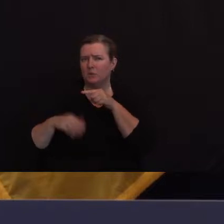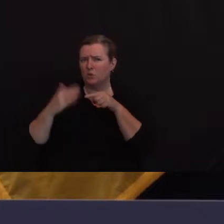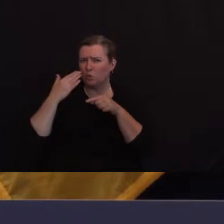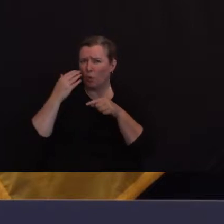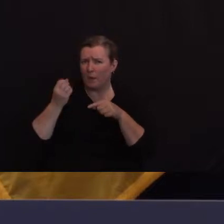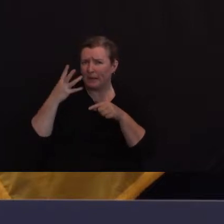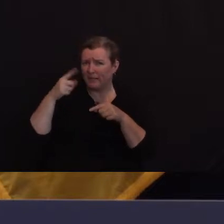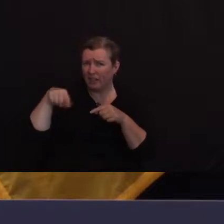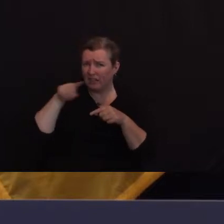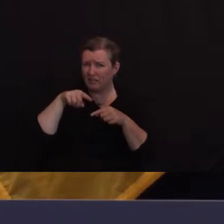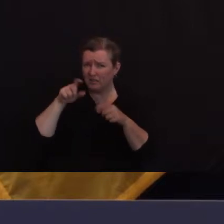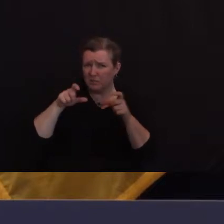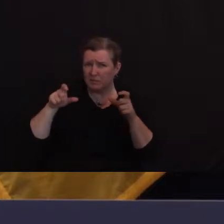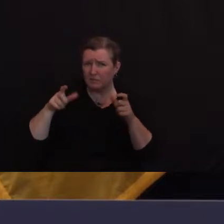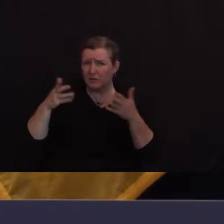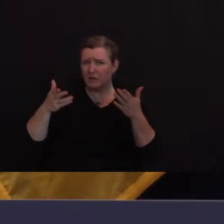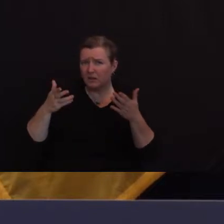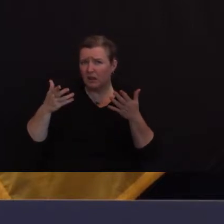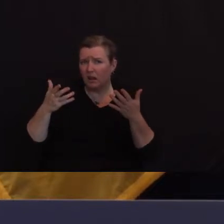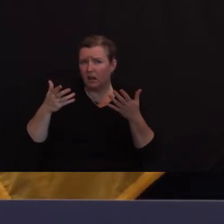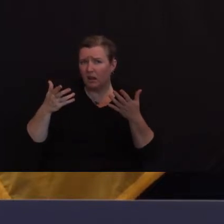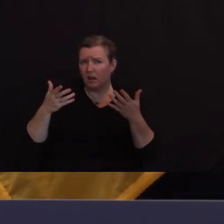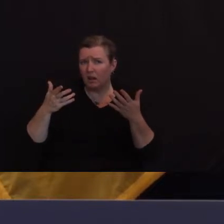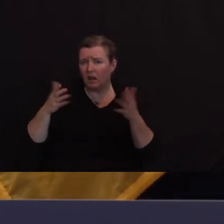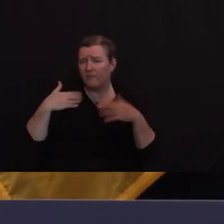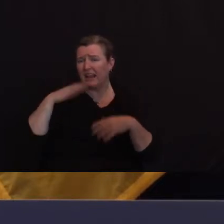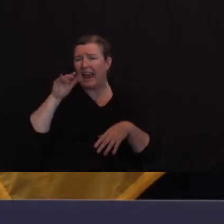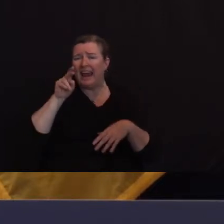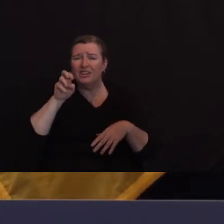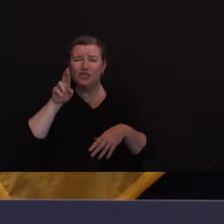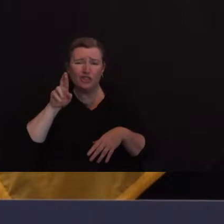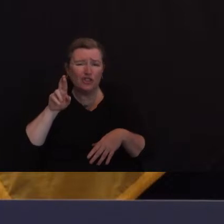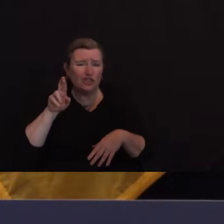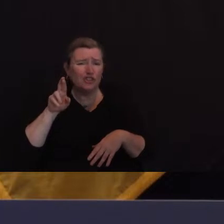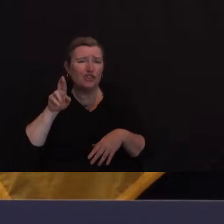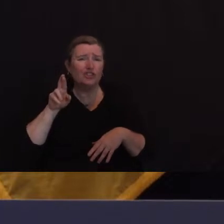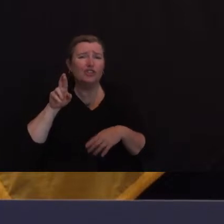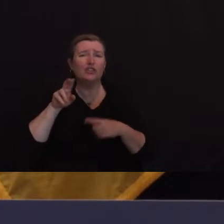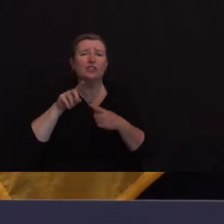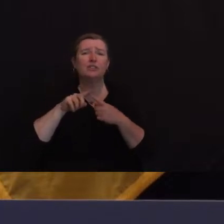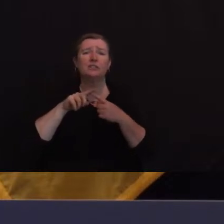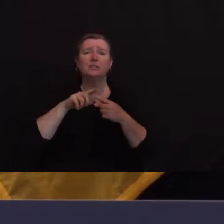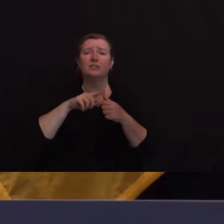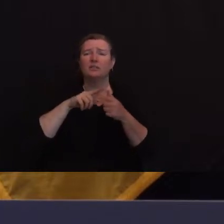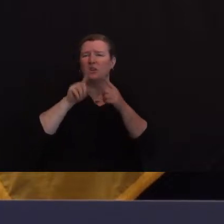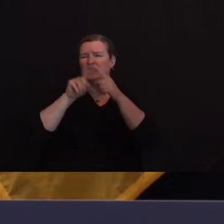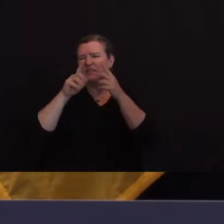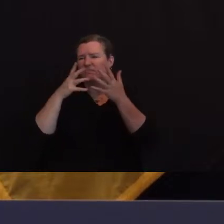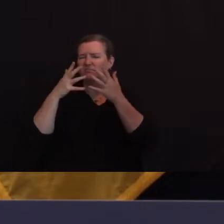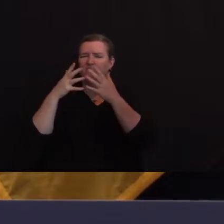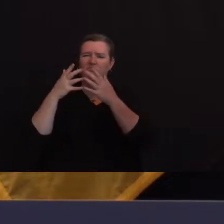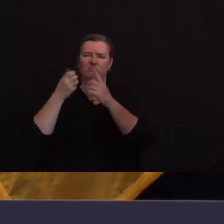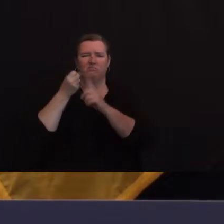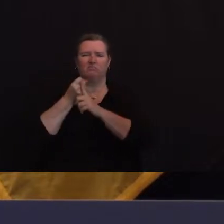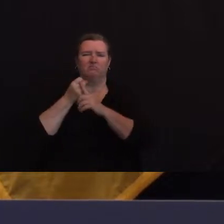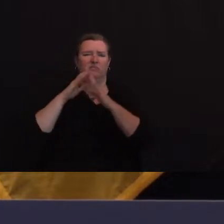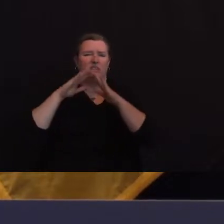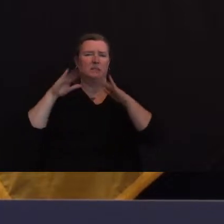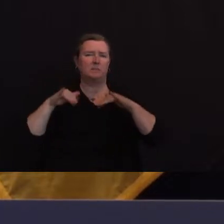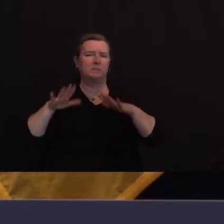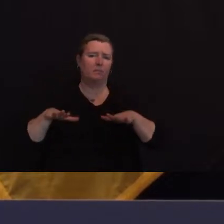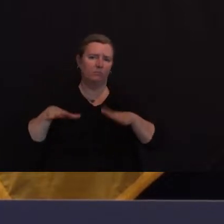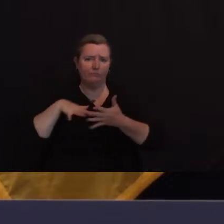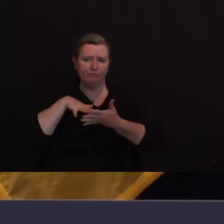those receiving cancer treatments, et cetera, receiving a third dose? And then is there an update on